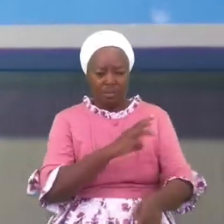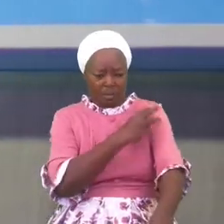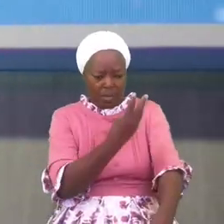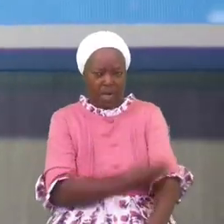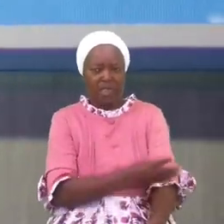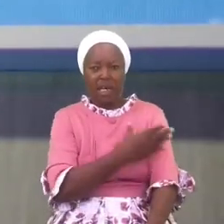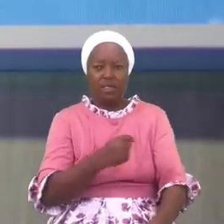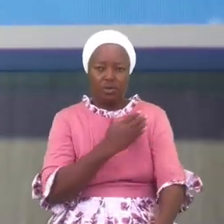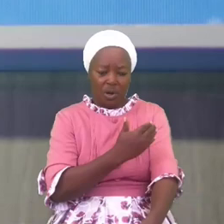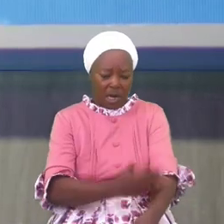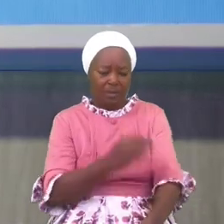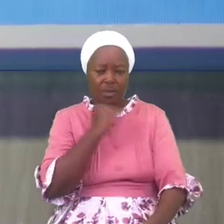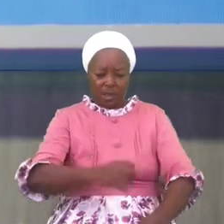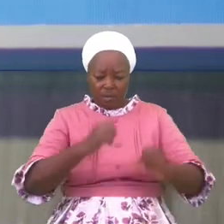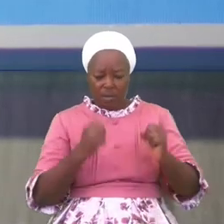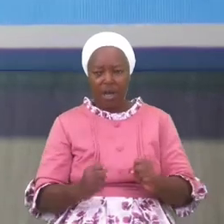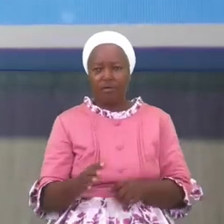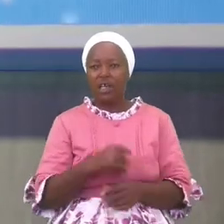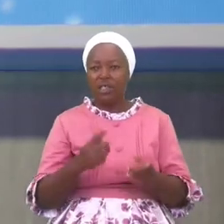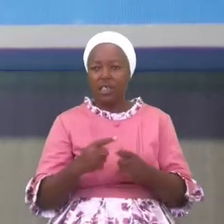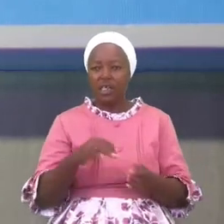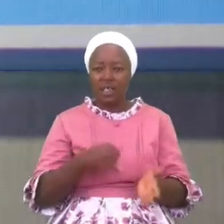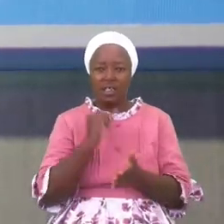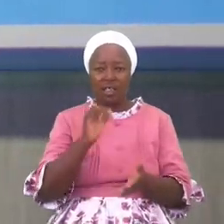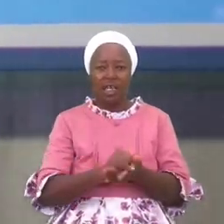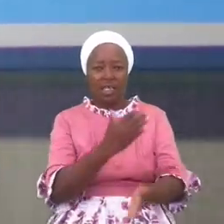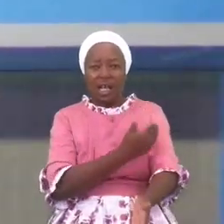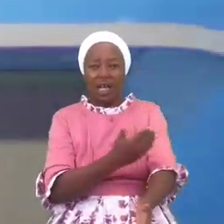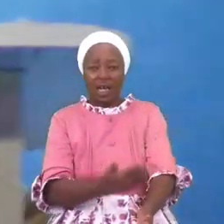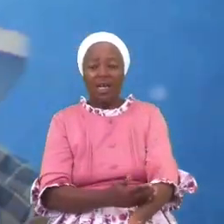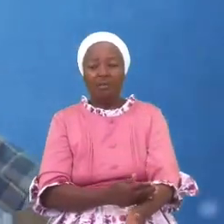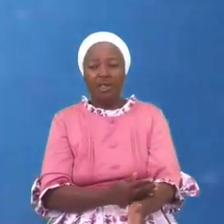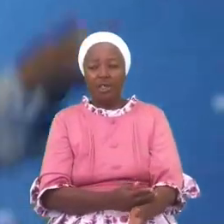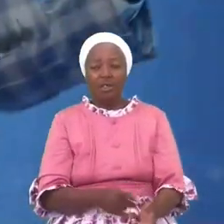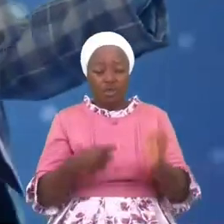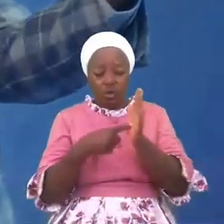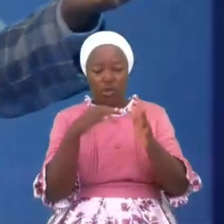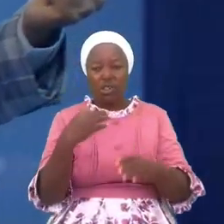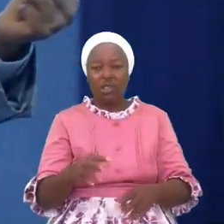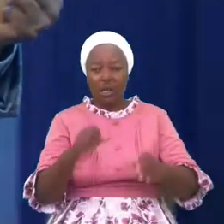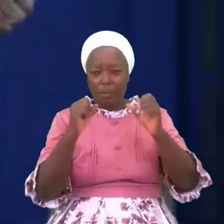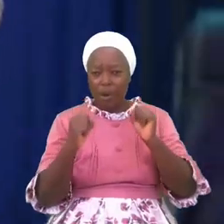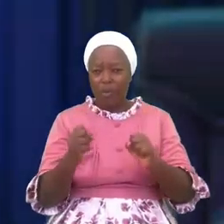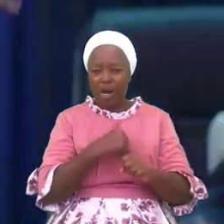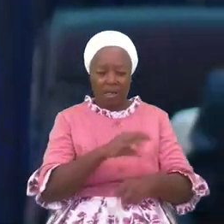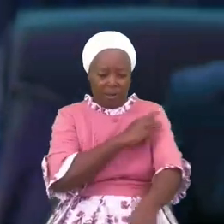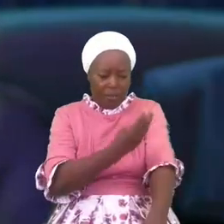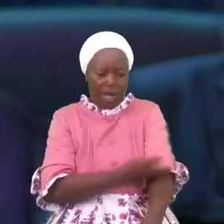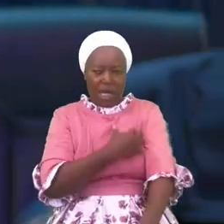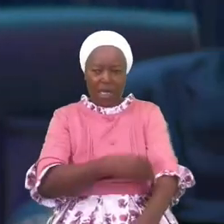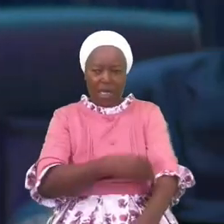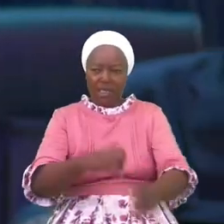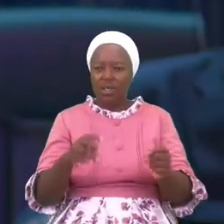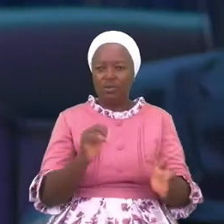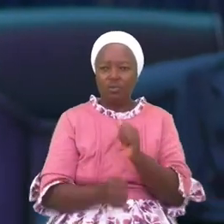arm symbolizing the power and the might and the strength with which you carry what you are carrying. And it is